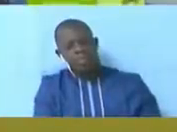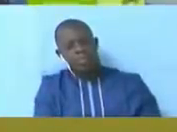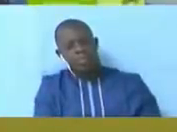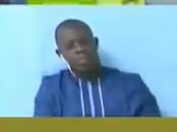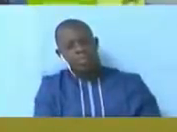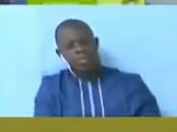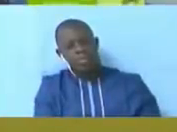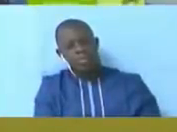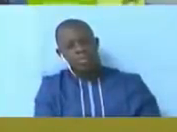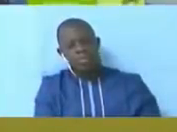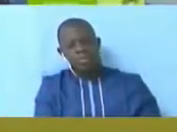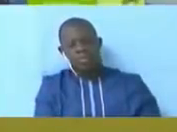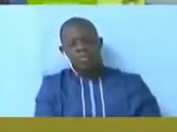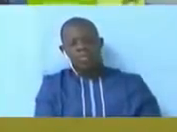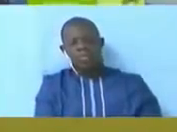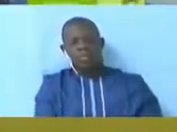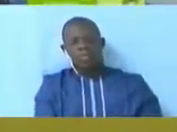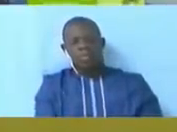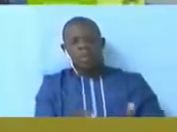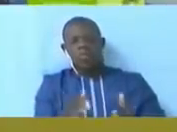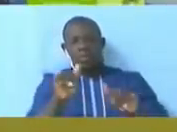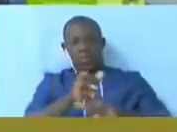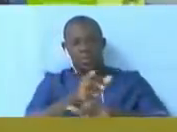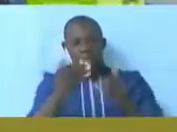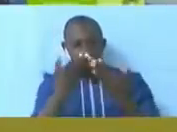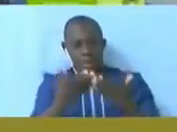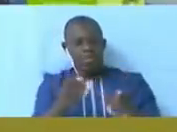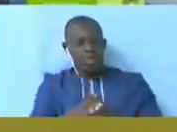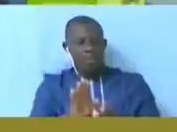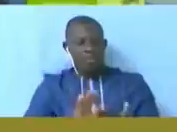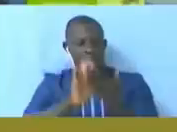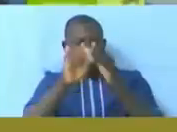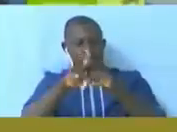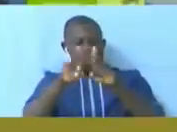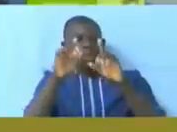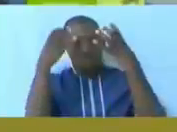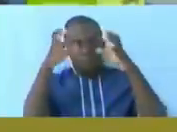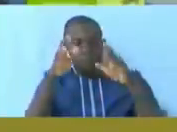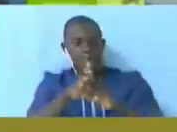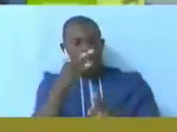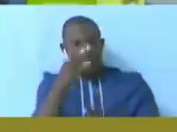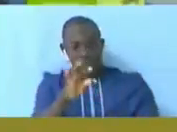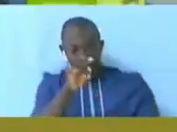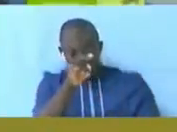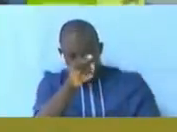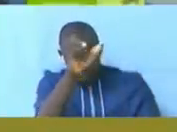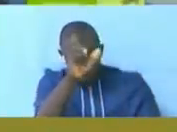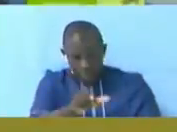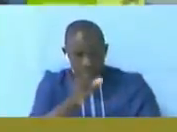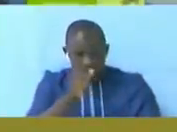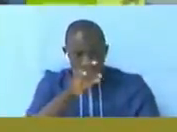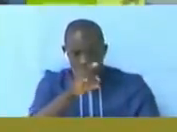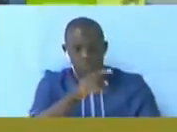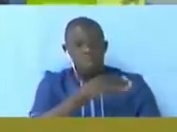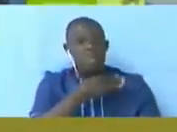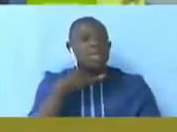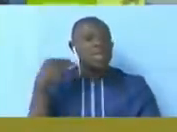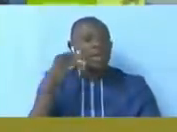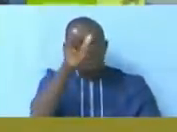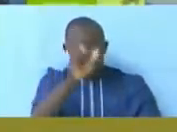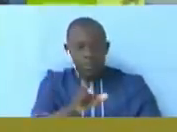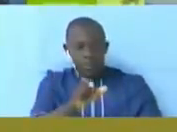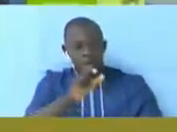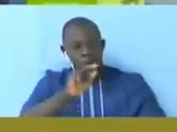still faced with that problem. If you are charged with murder or manslaughter now, you don't have bail. Halimbide wo kole ya ko